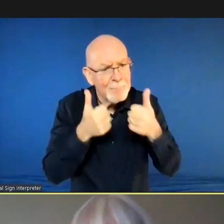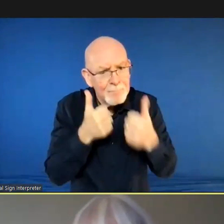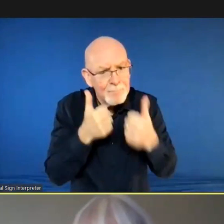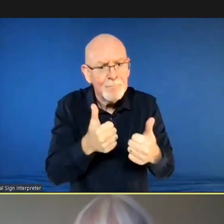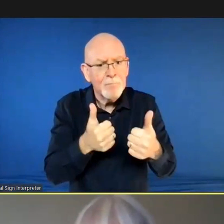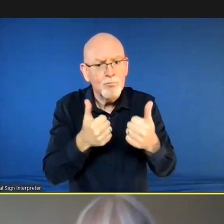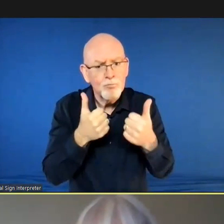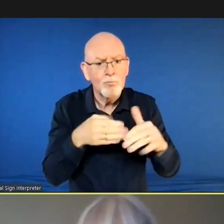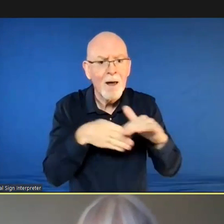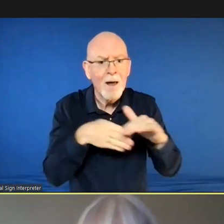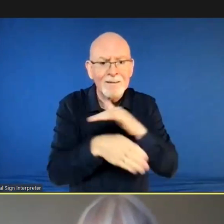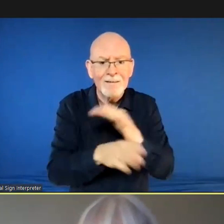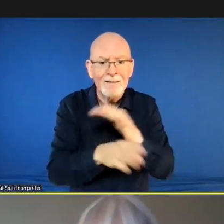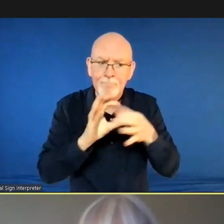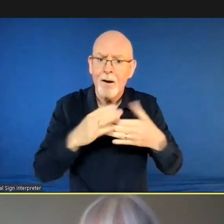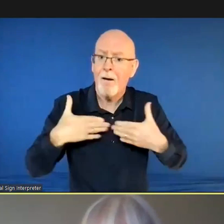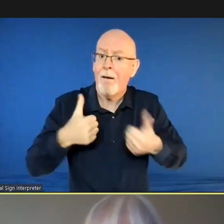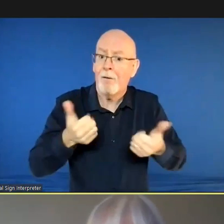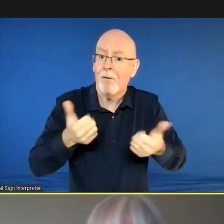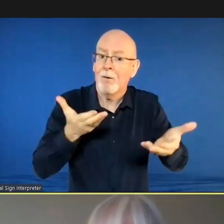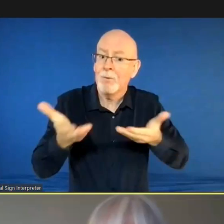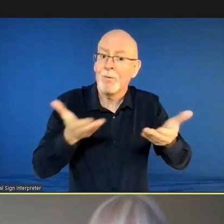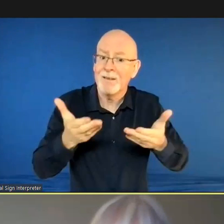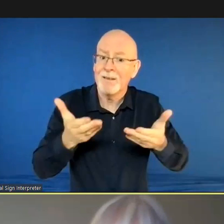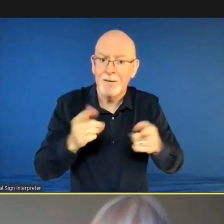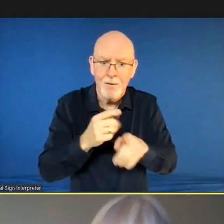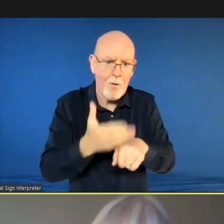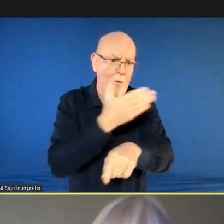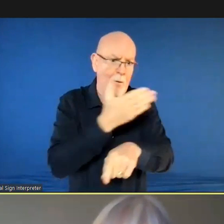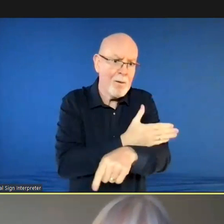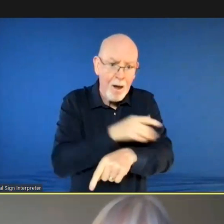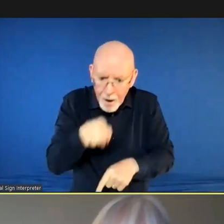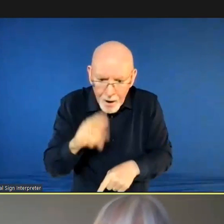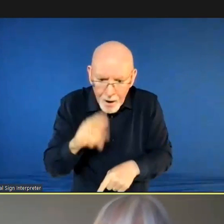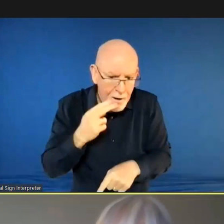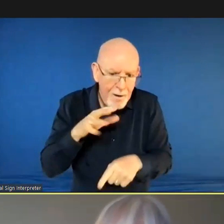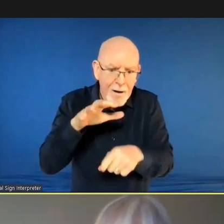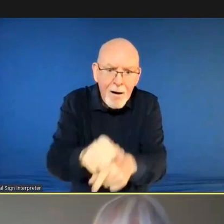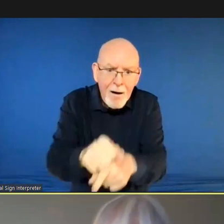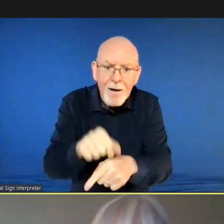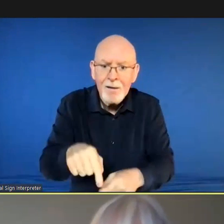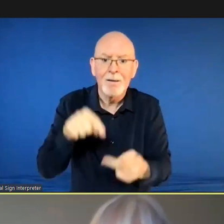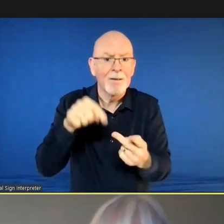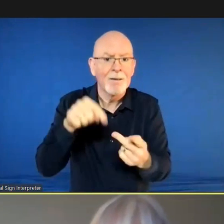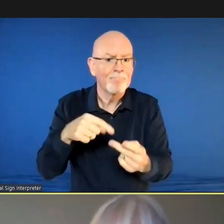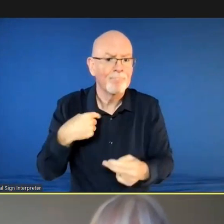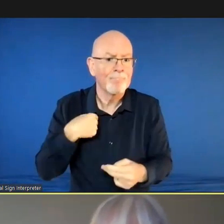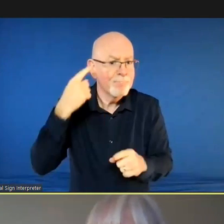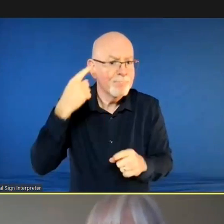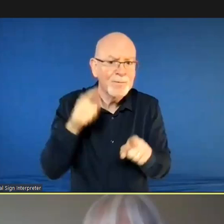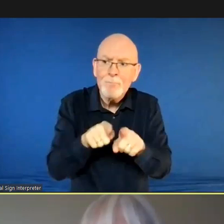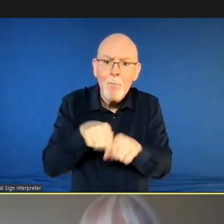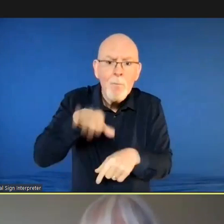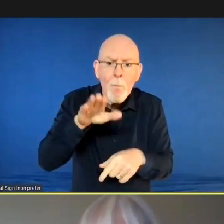more availability of technology, we do recognise that all of this will take time to achieve. It